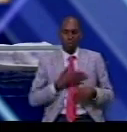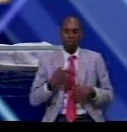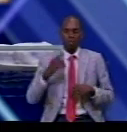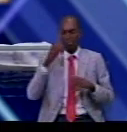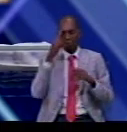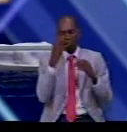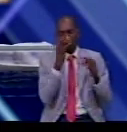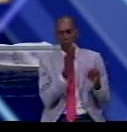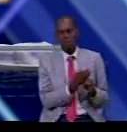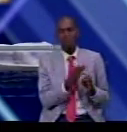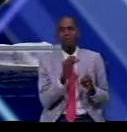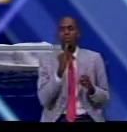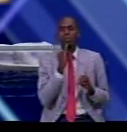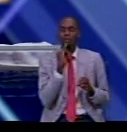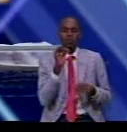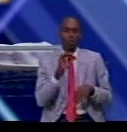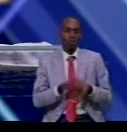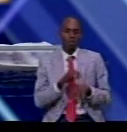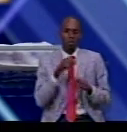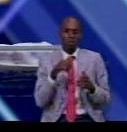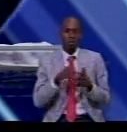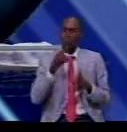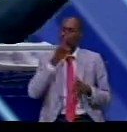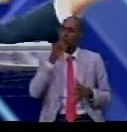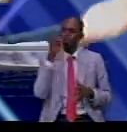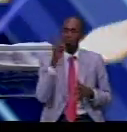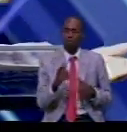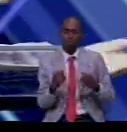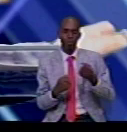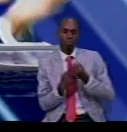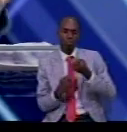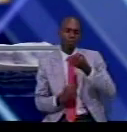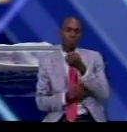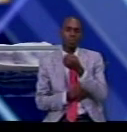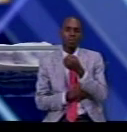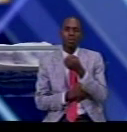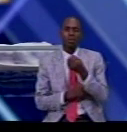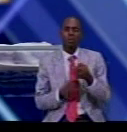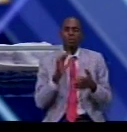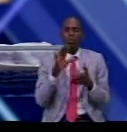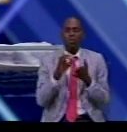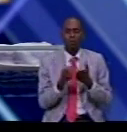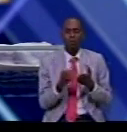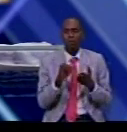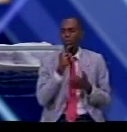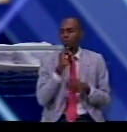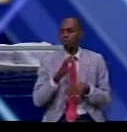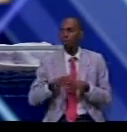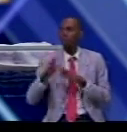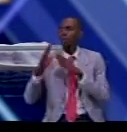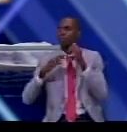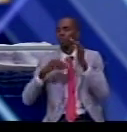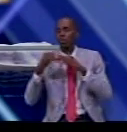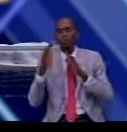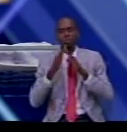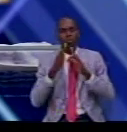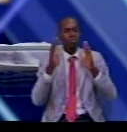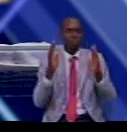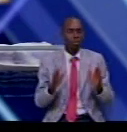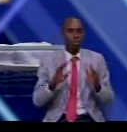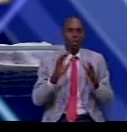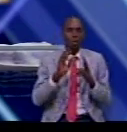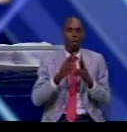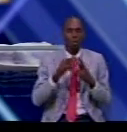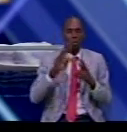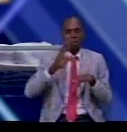is. Some people hinge their faith on the things of this world, what they have acquired. They hinge their faith on a politician.